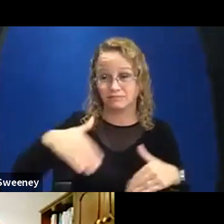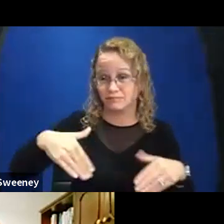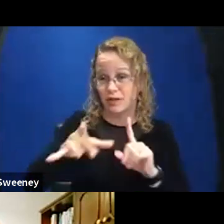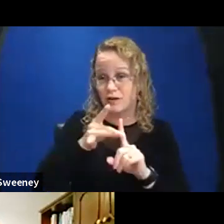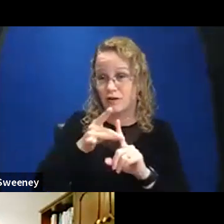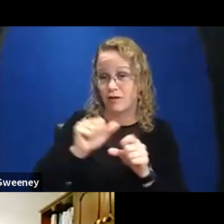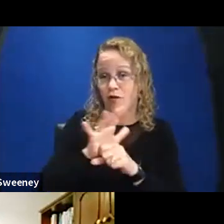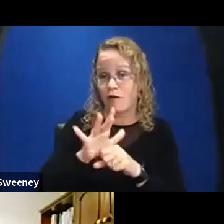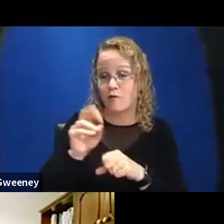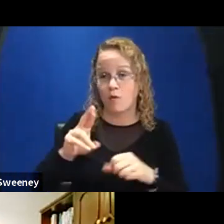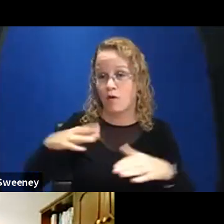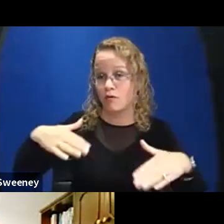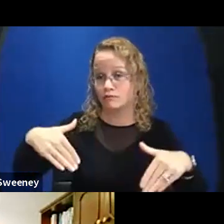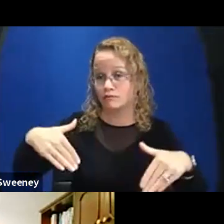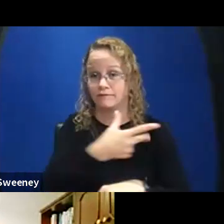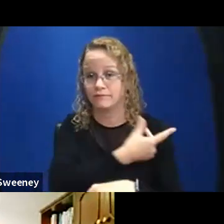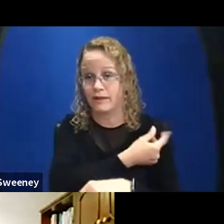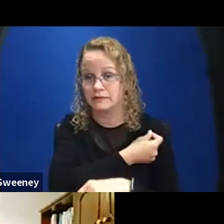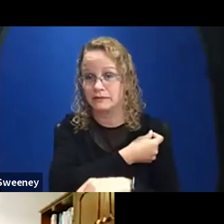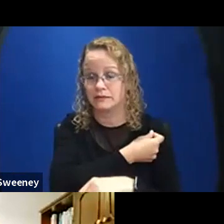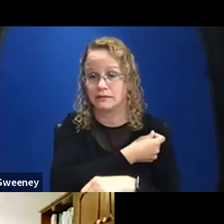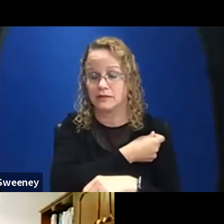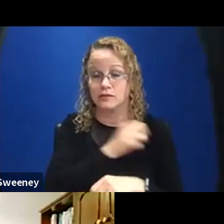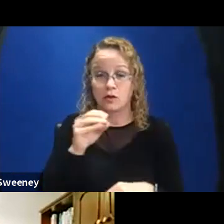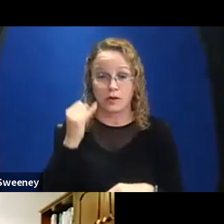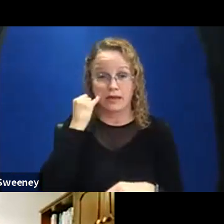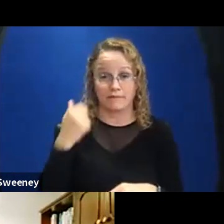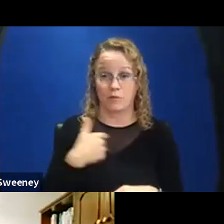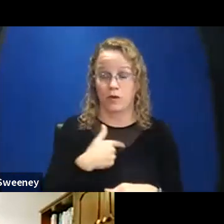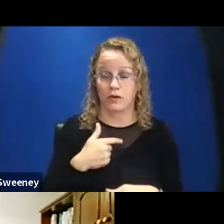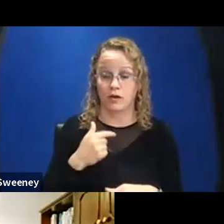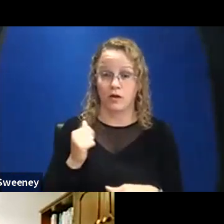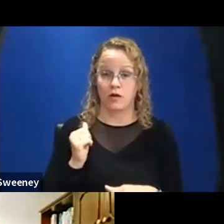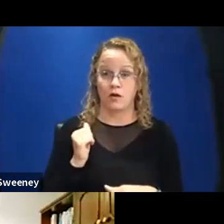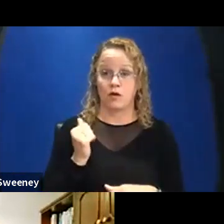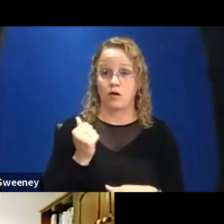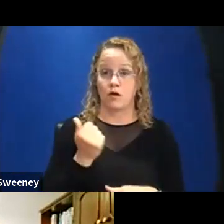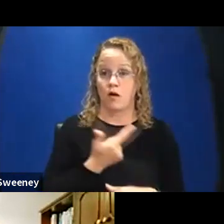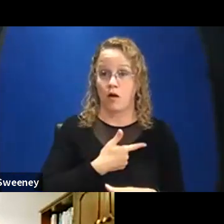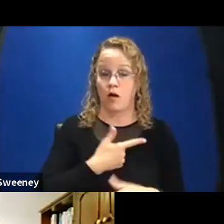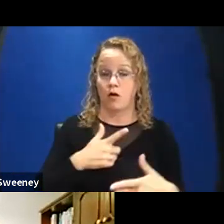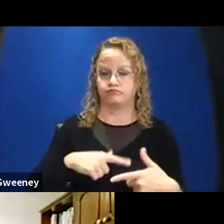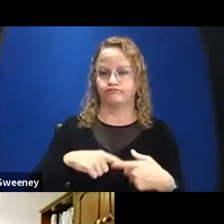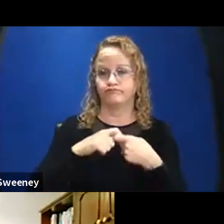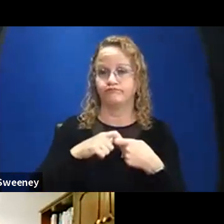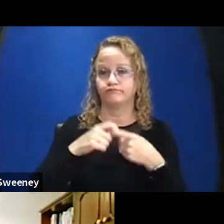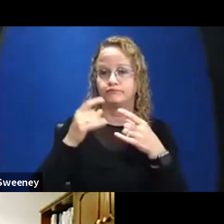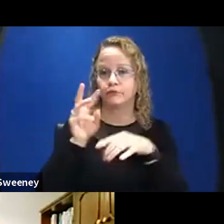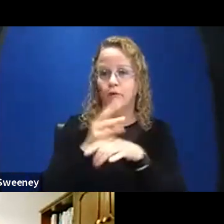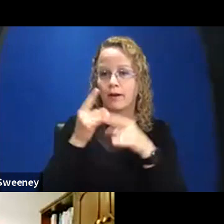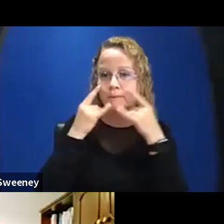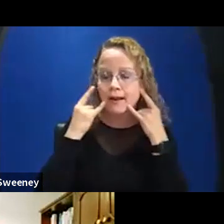they haven't been vaccinated. So if we all step away from wearing masks and from